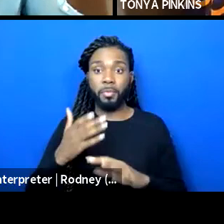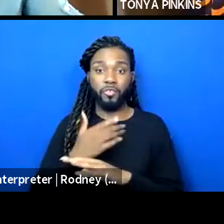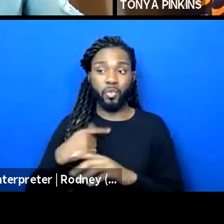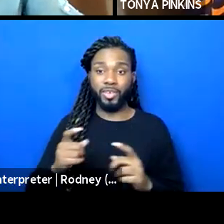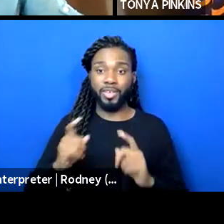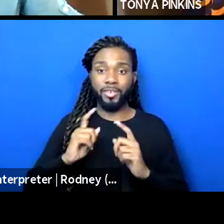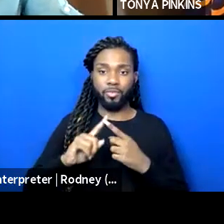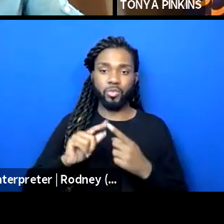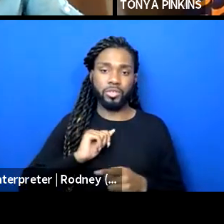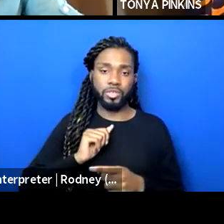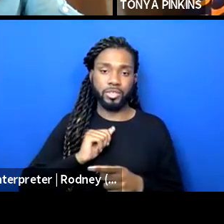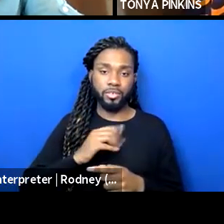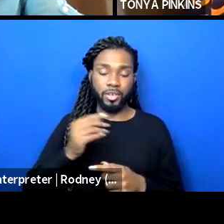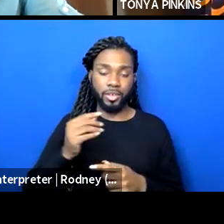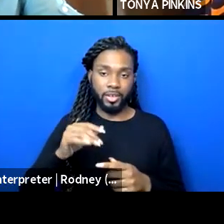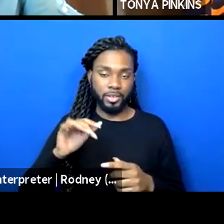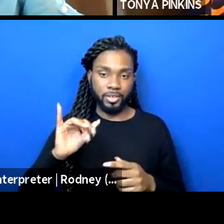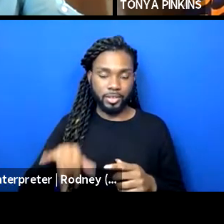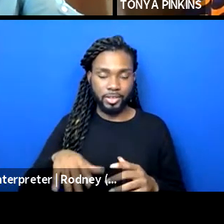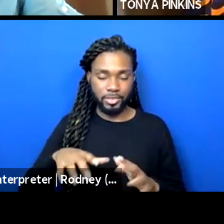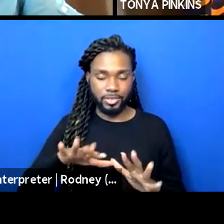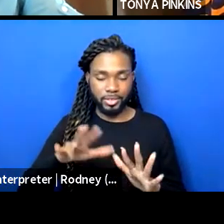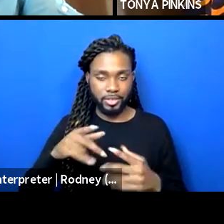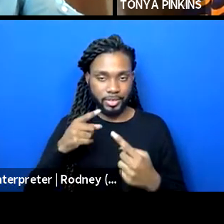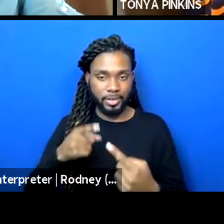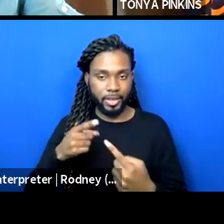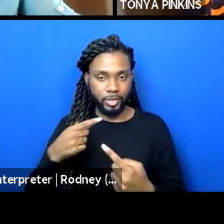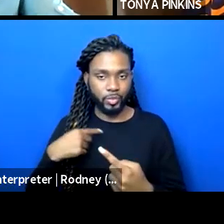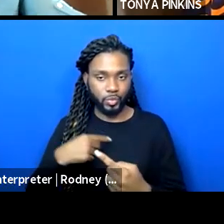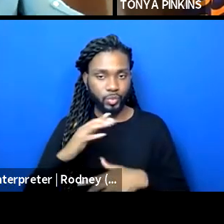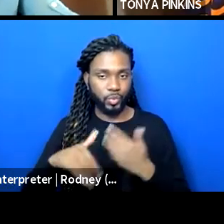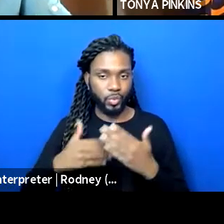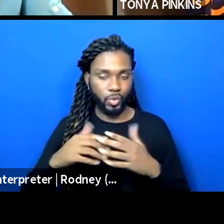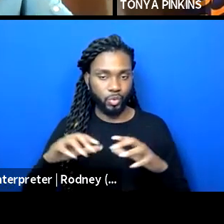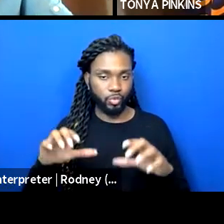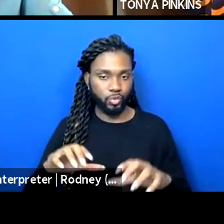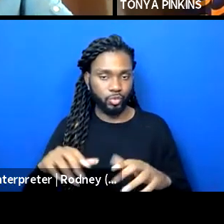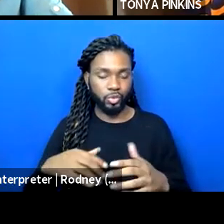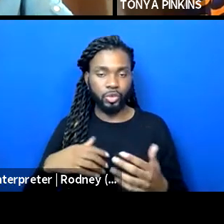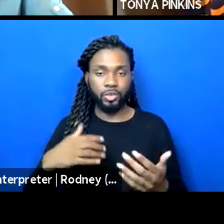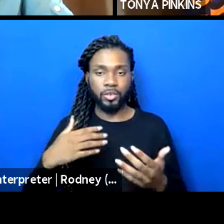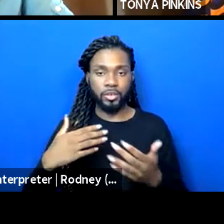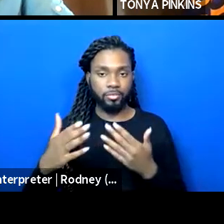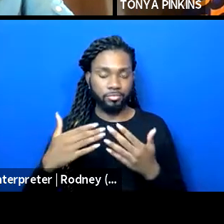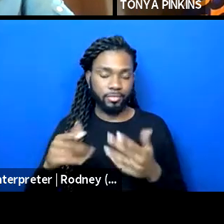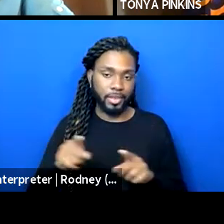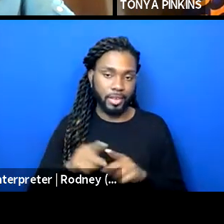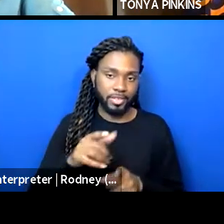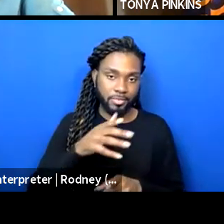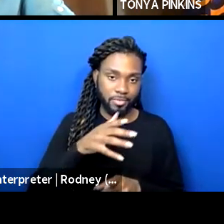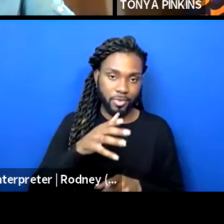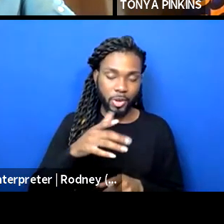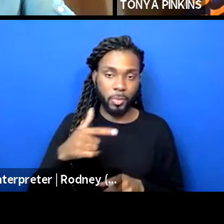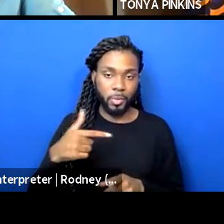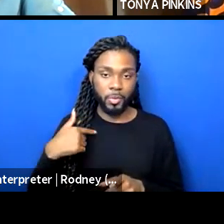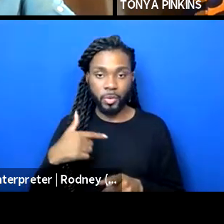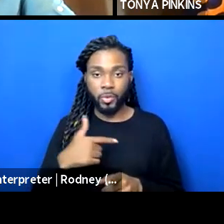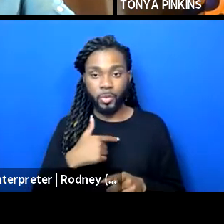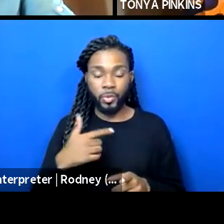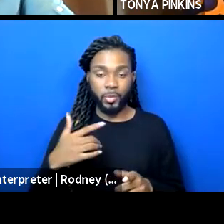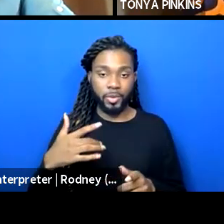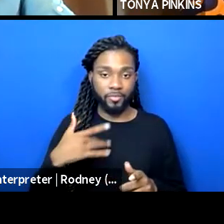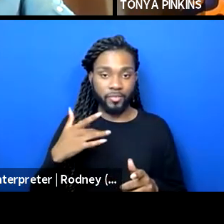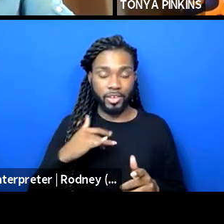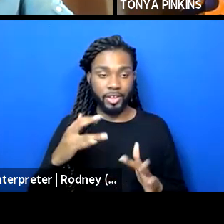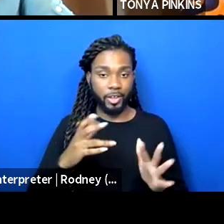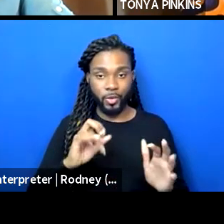know, that's a dance that I think we all do, even as a moms, we're all like, okay, which one